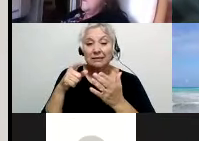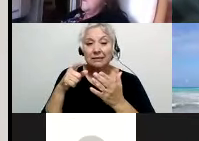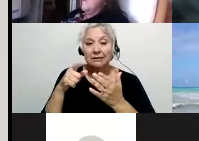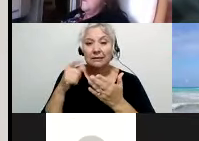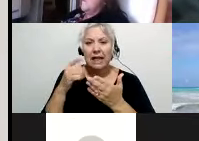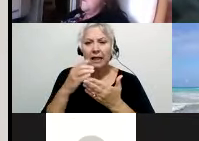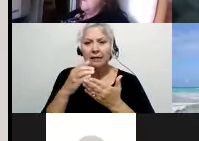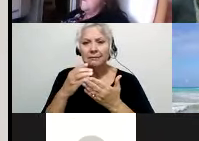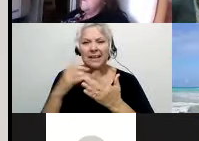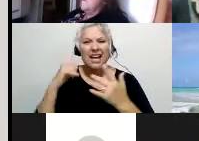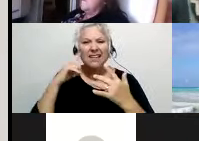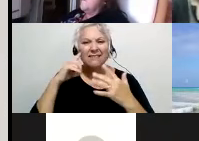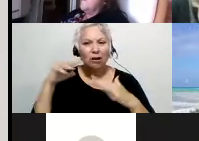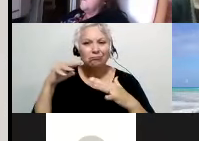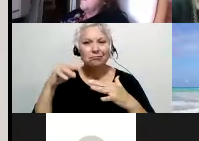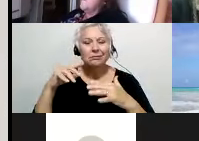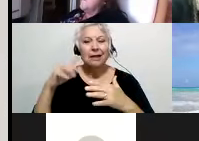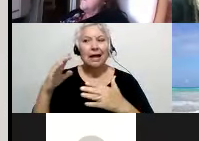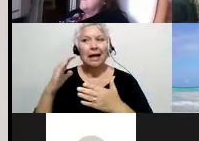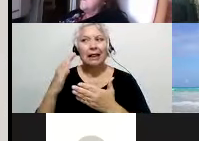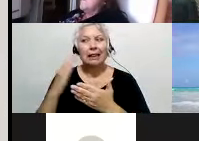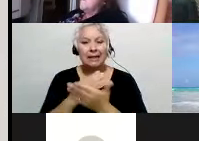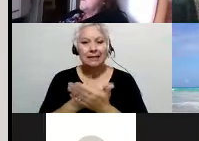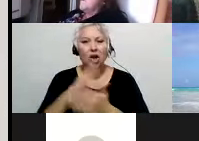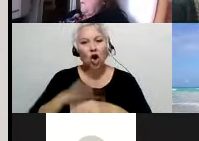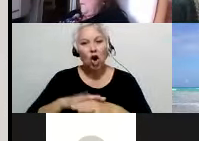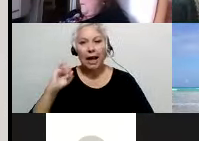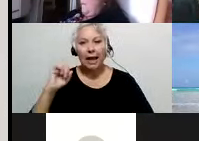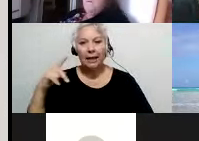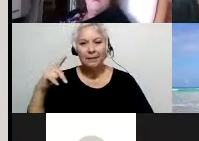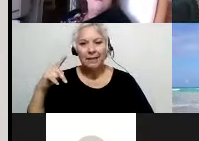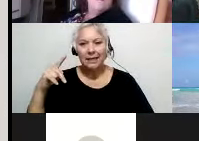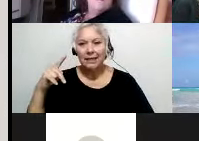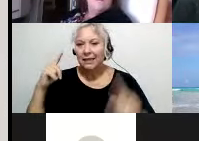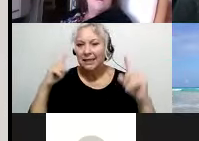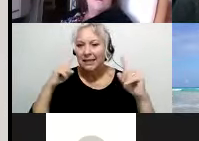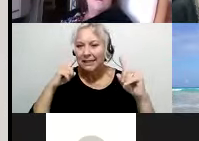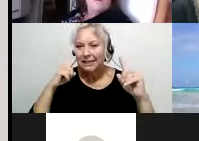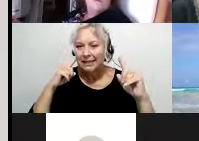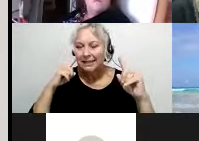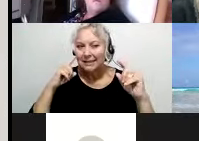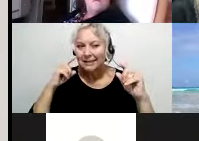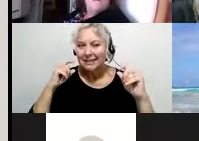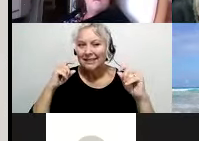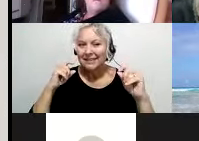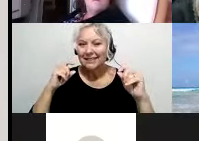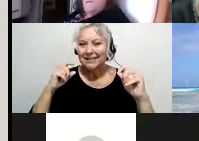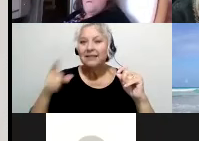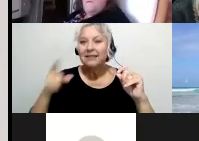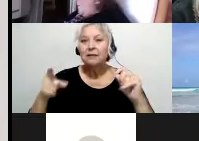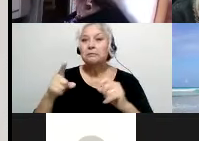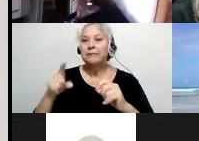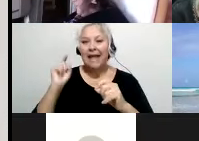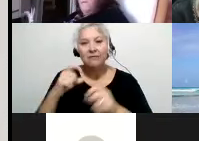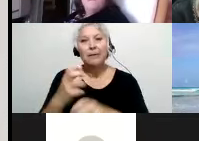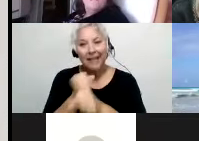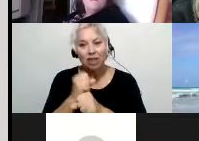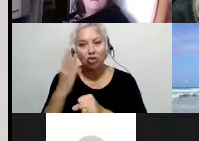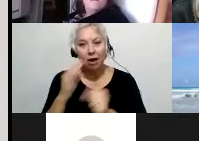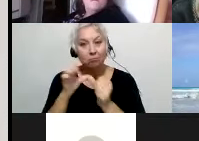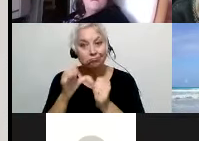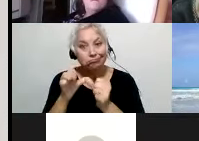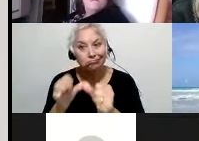or how to lead their IEP, be able to get a job and keep a job. So they need instruction